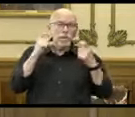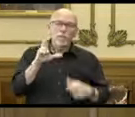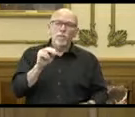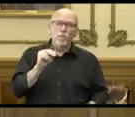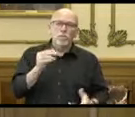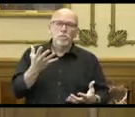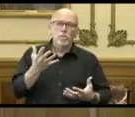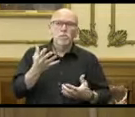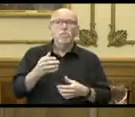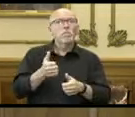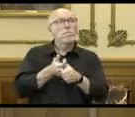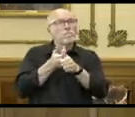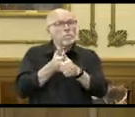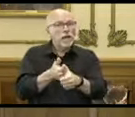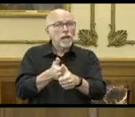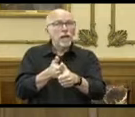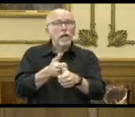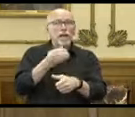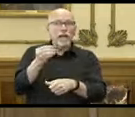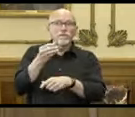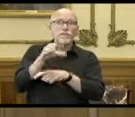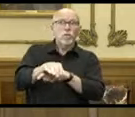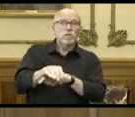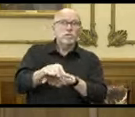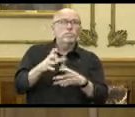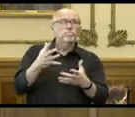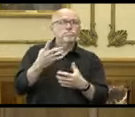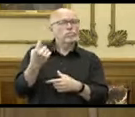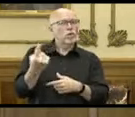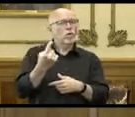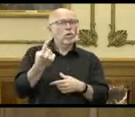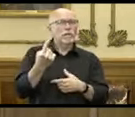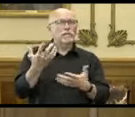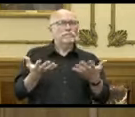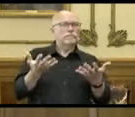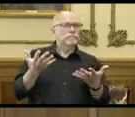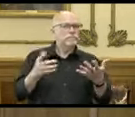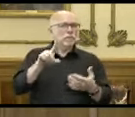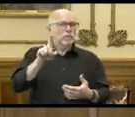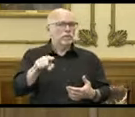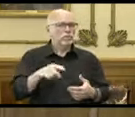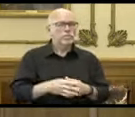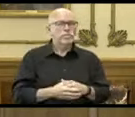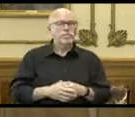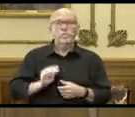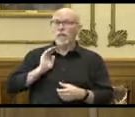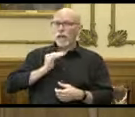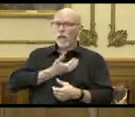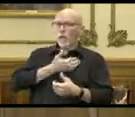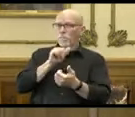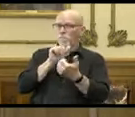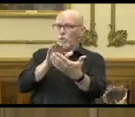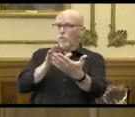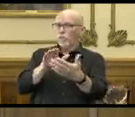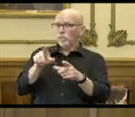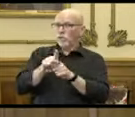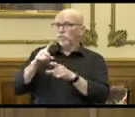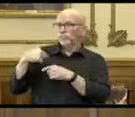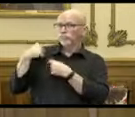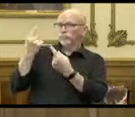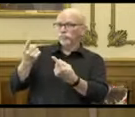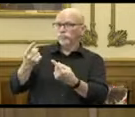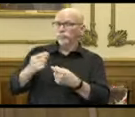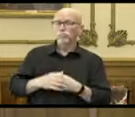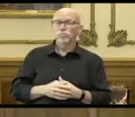Compliance and enforcement are always in question. Our approach if you recall, since